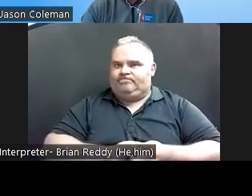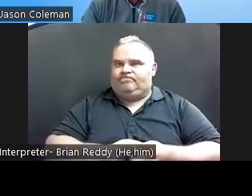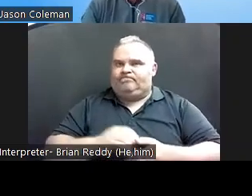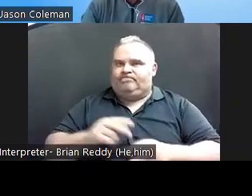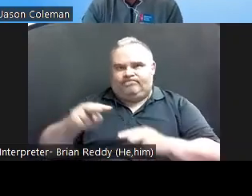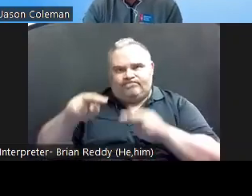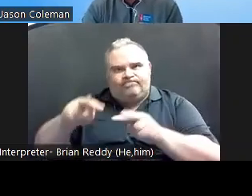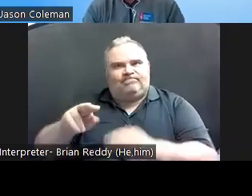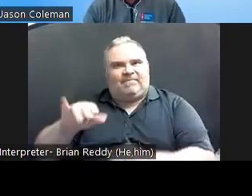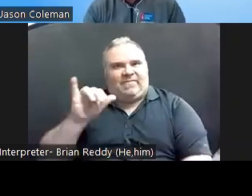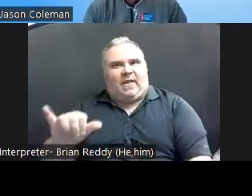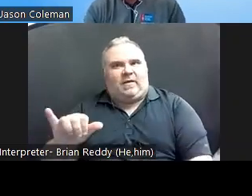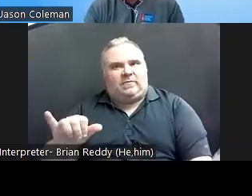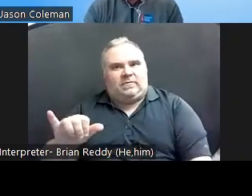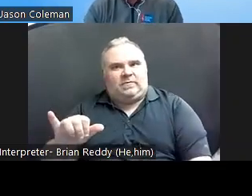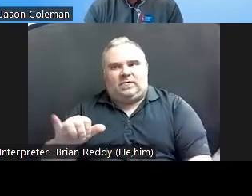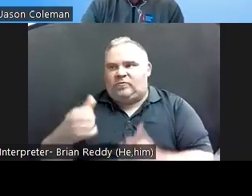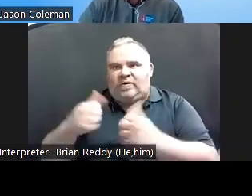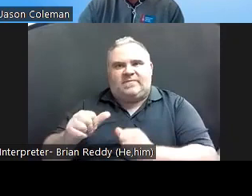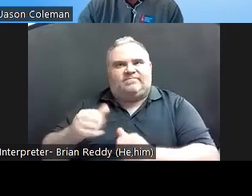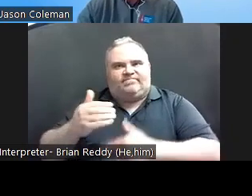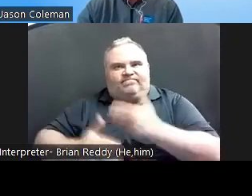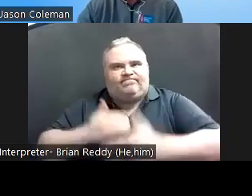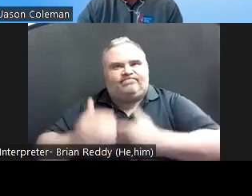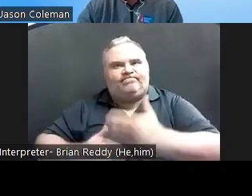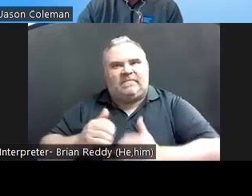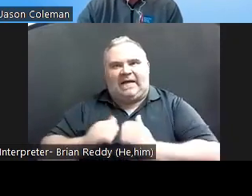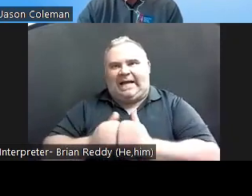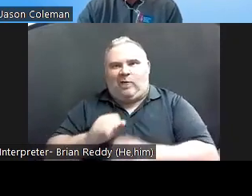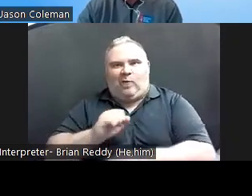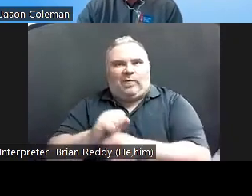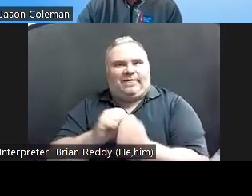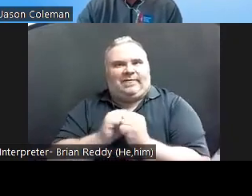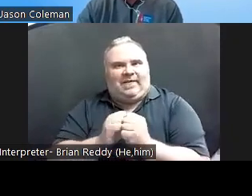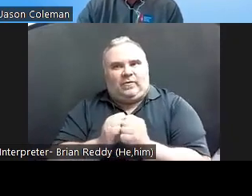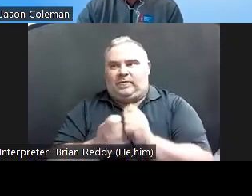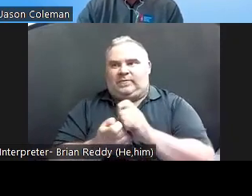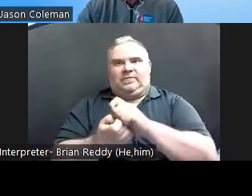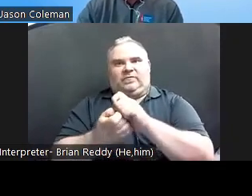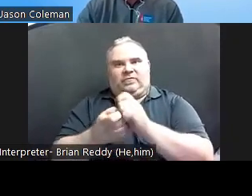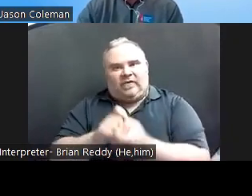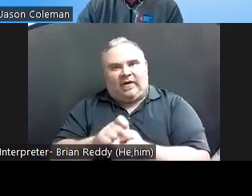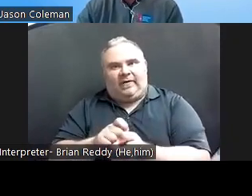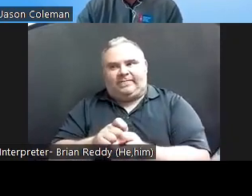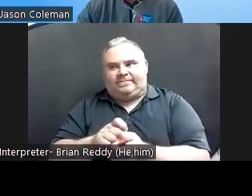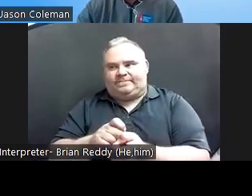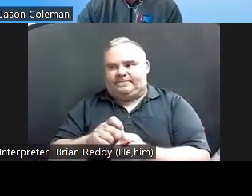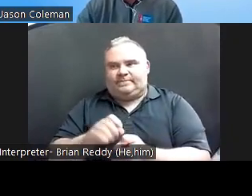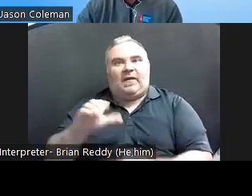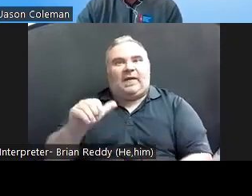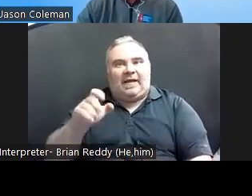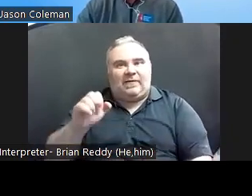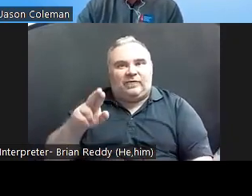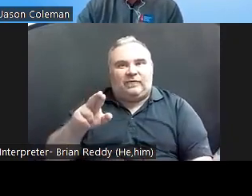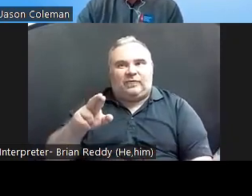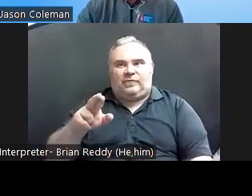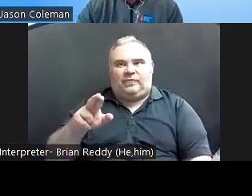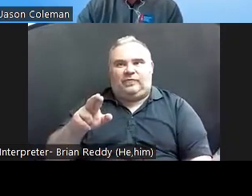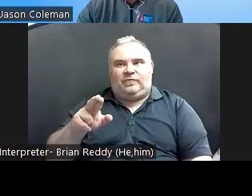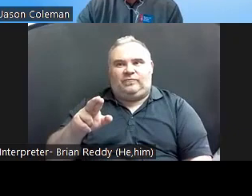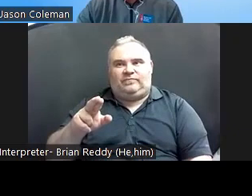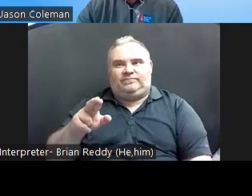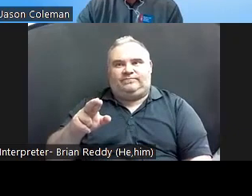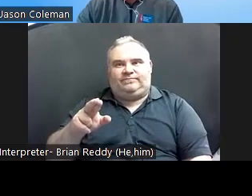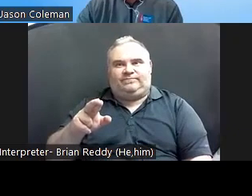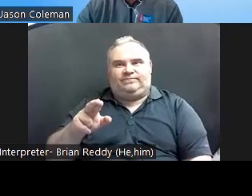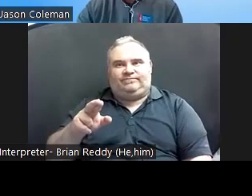issues in various forms as to how we can work together to change the cancer landscape and